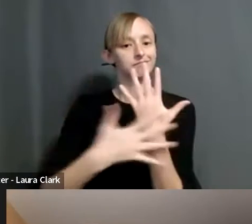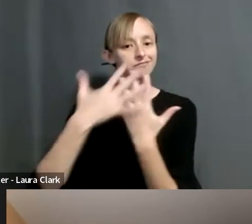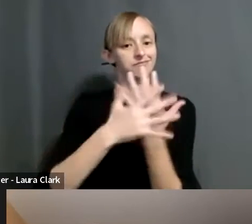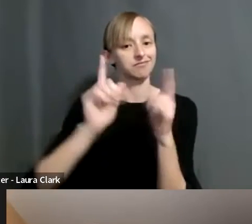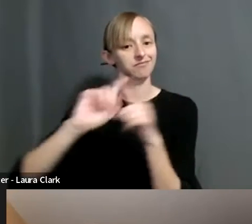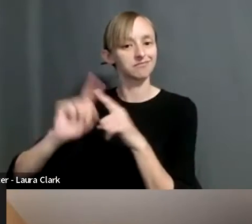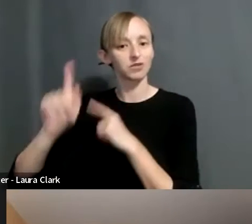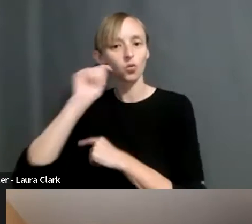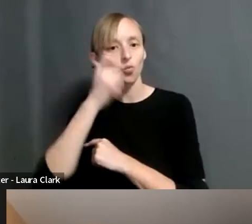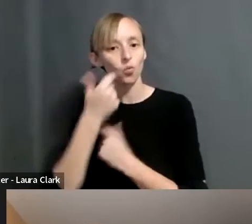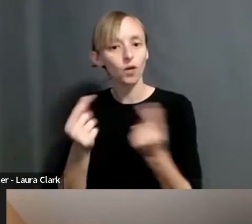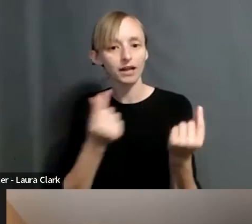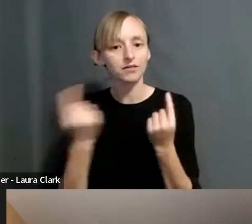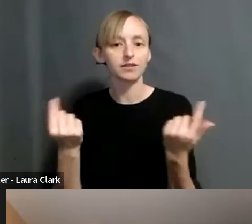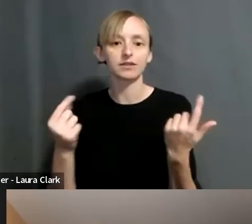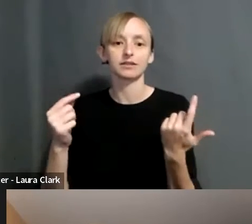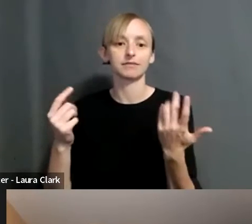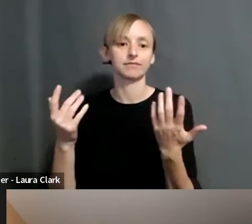more involved, whether it's esports